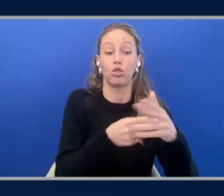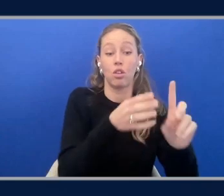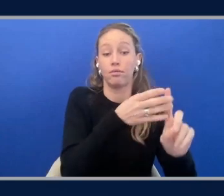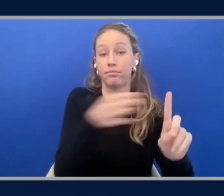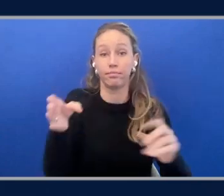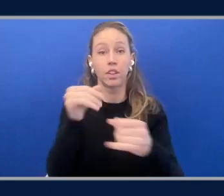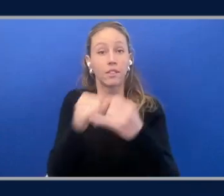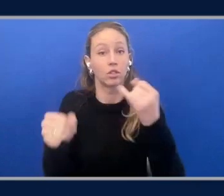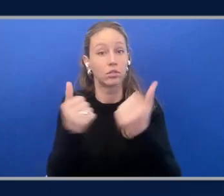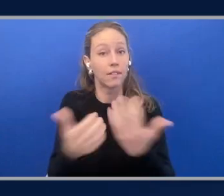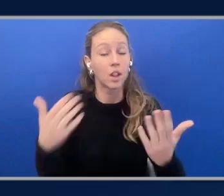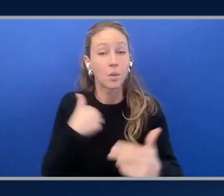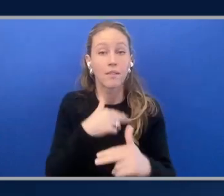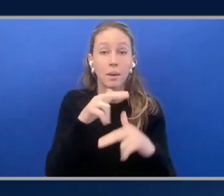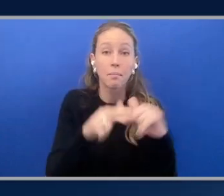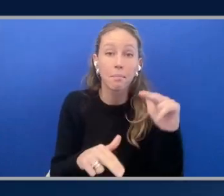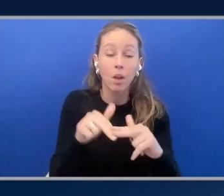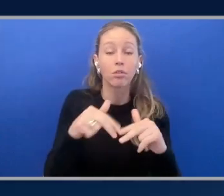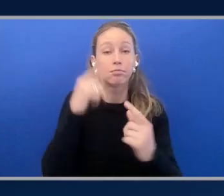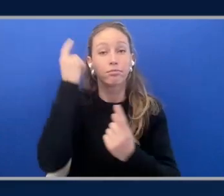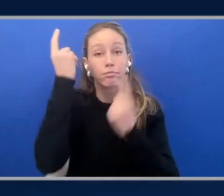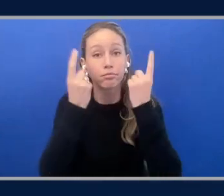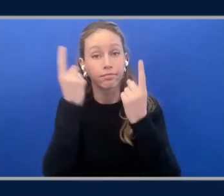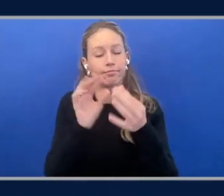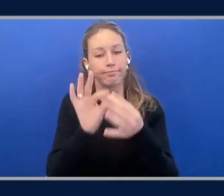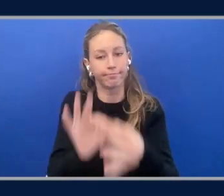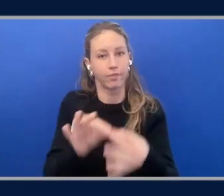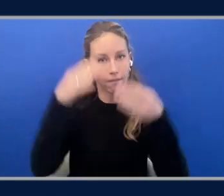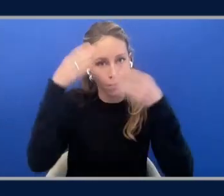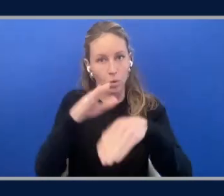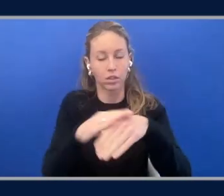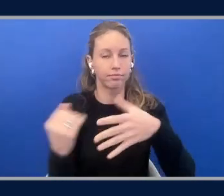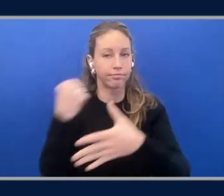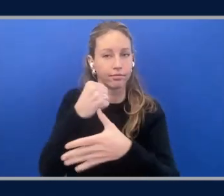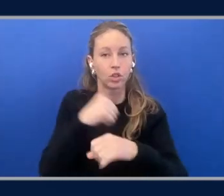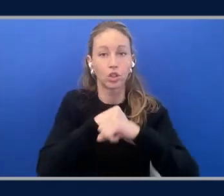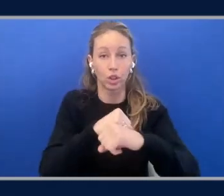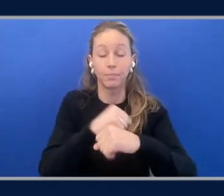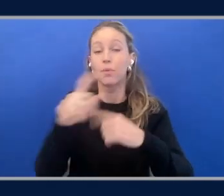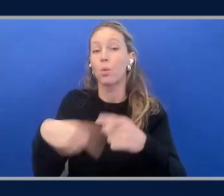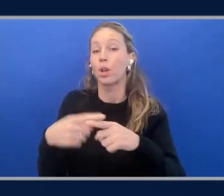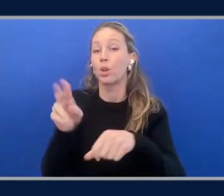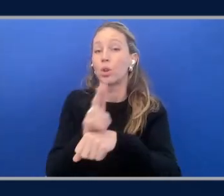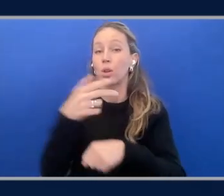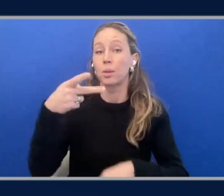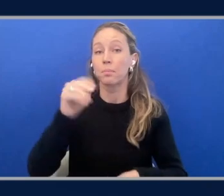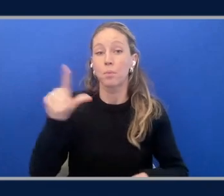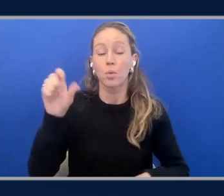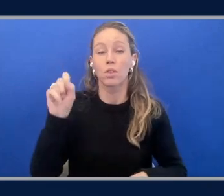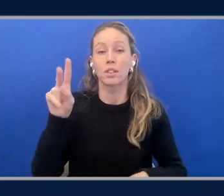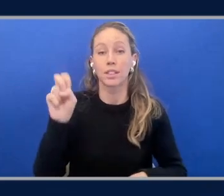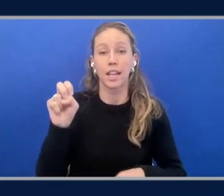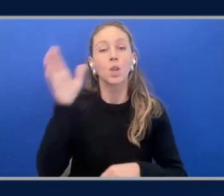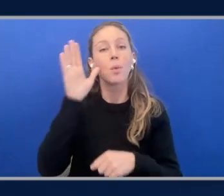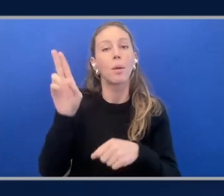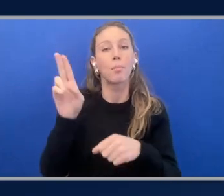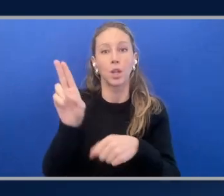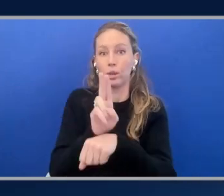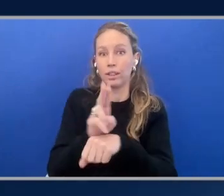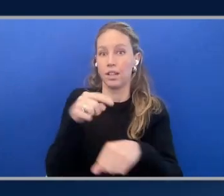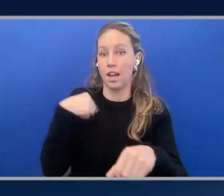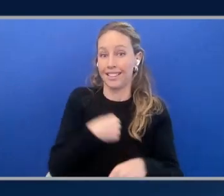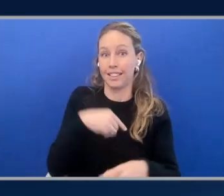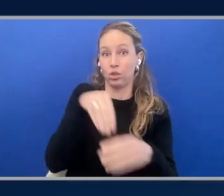we've built and thought about has been security oriented. So when you launch Poolside, you actually deploy this within your own VPC, which is